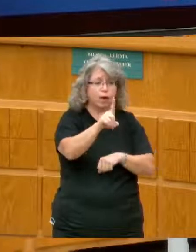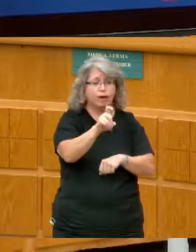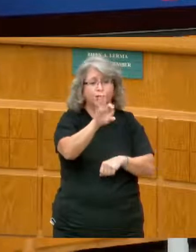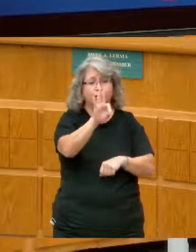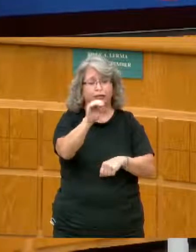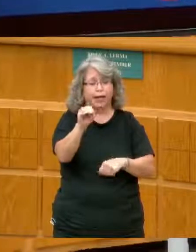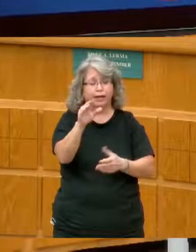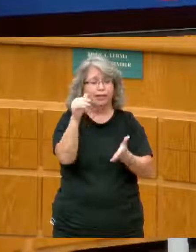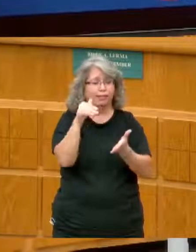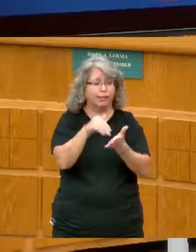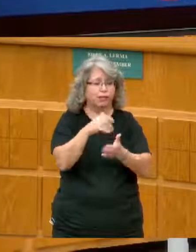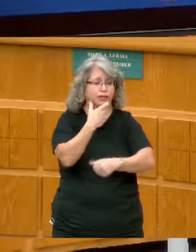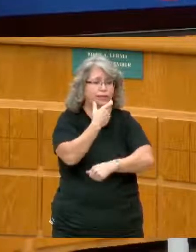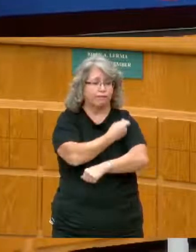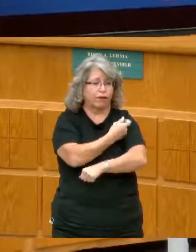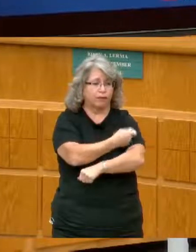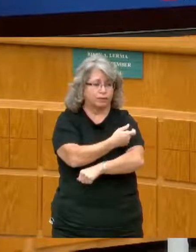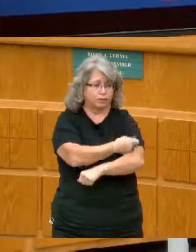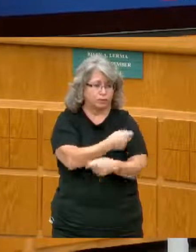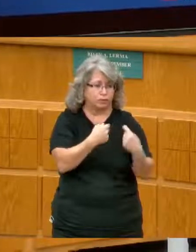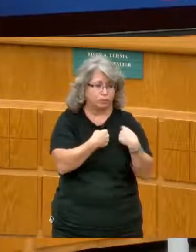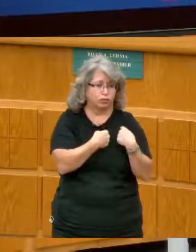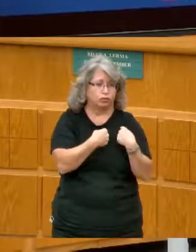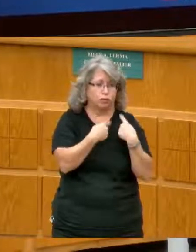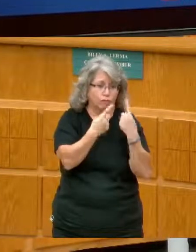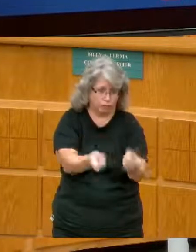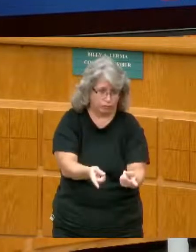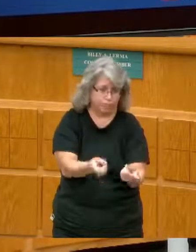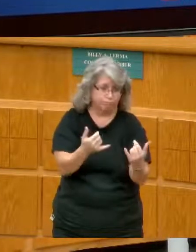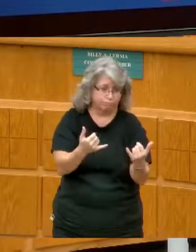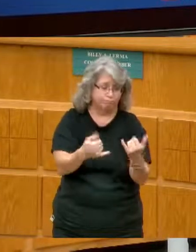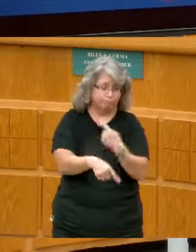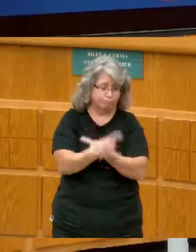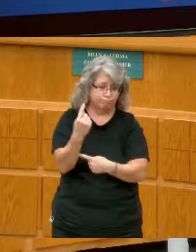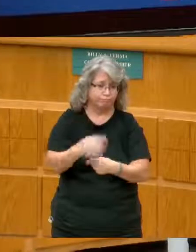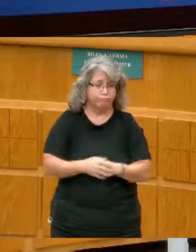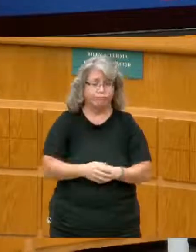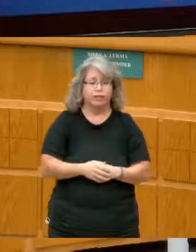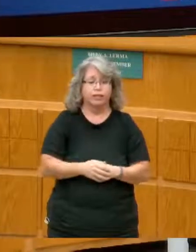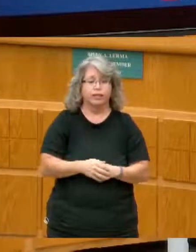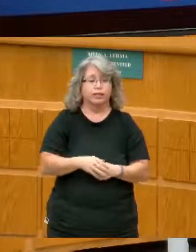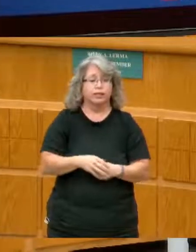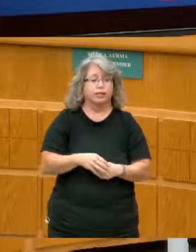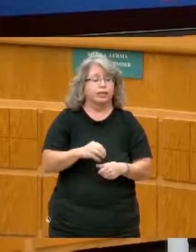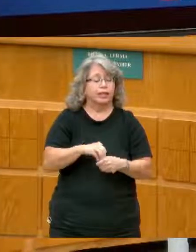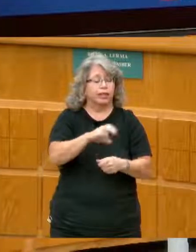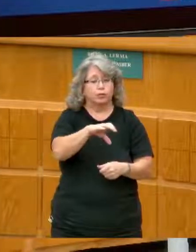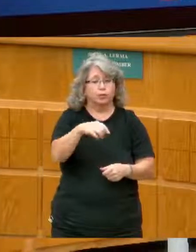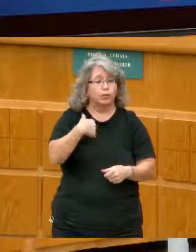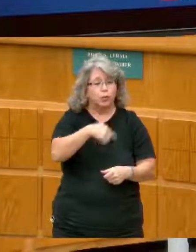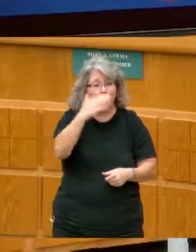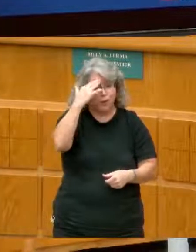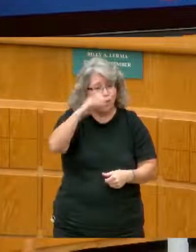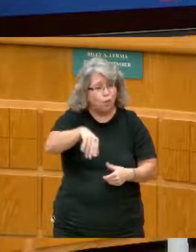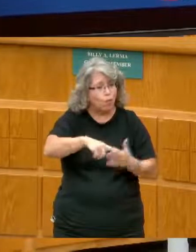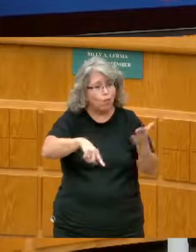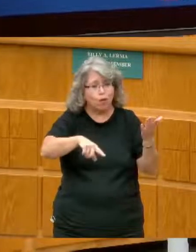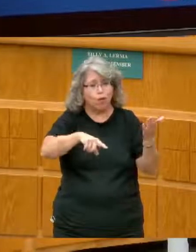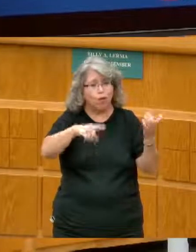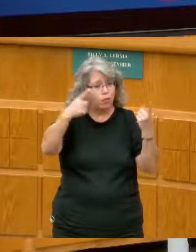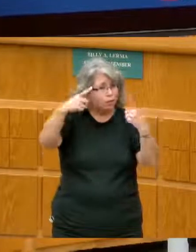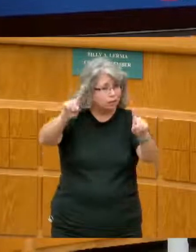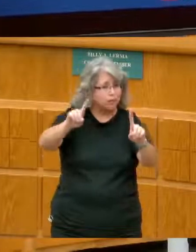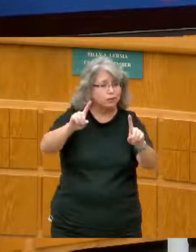190,000 vaccines to date. So Corpus Christi, we know what works. You know what to do. Get